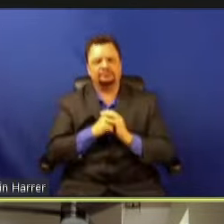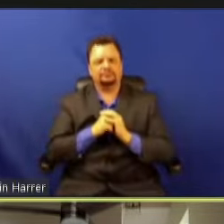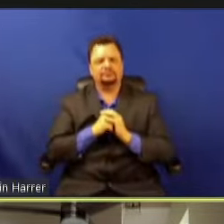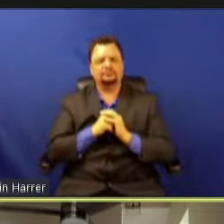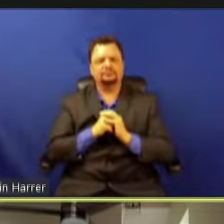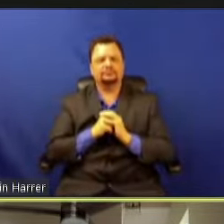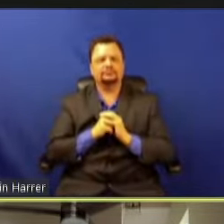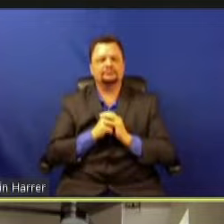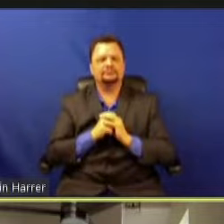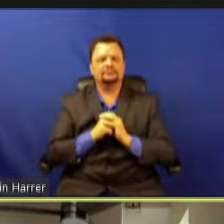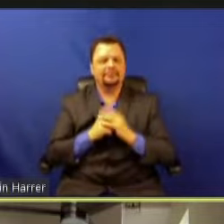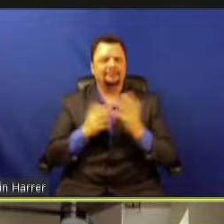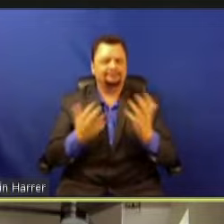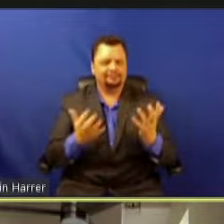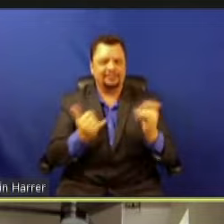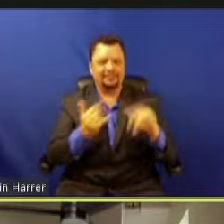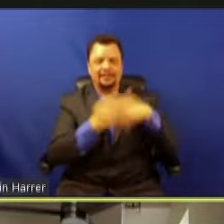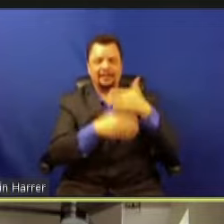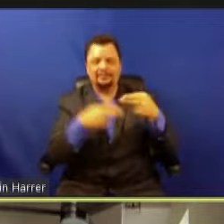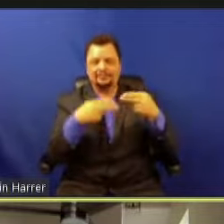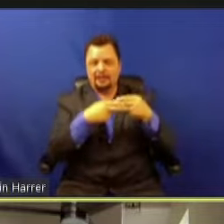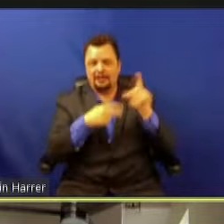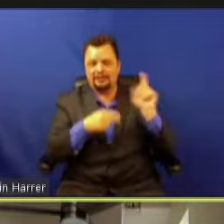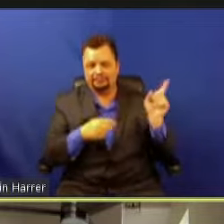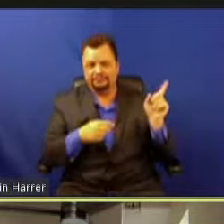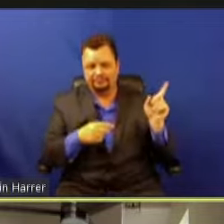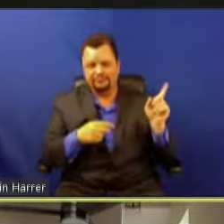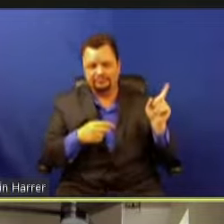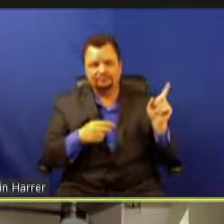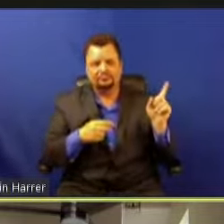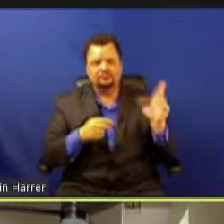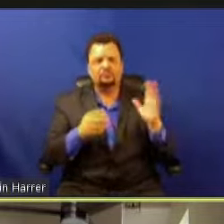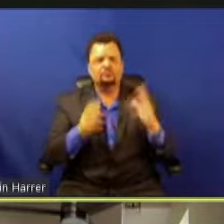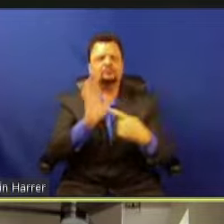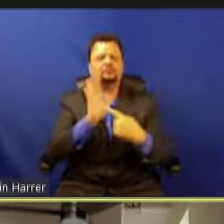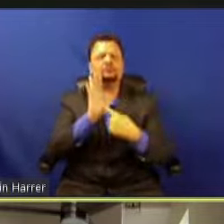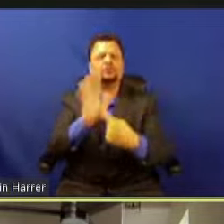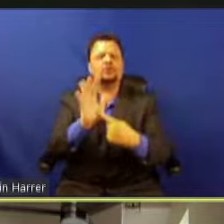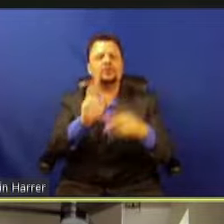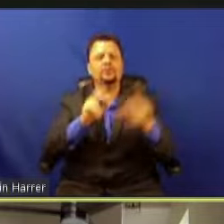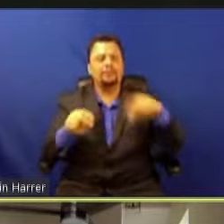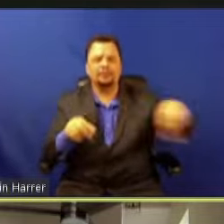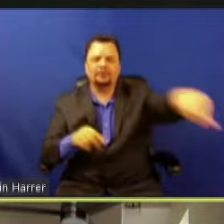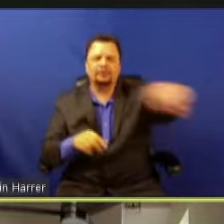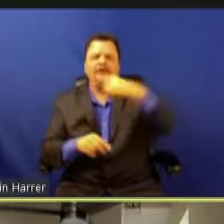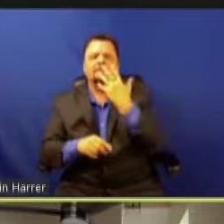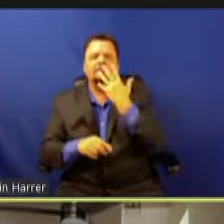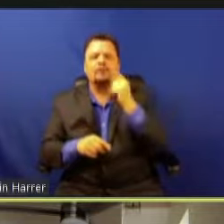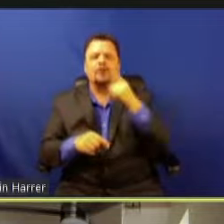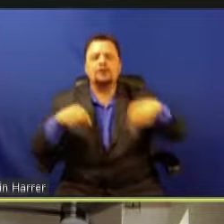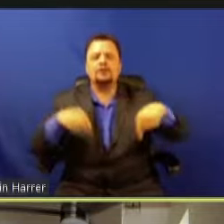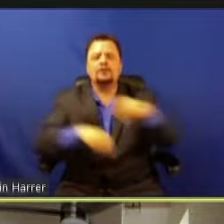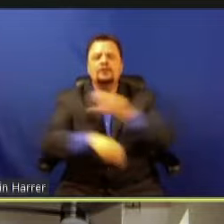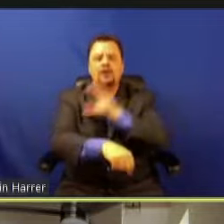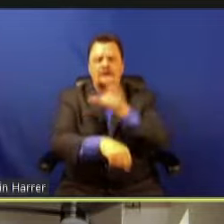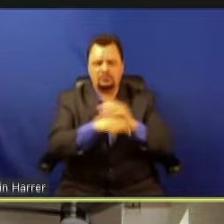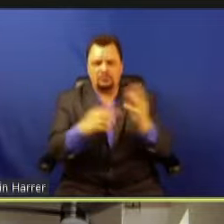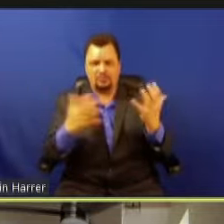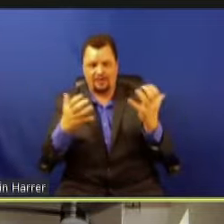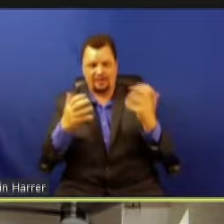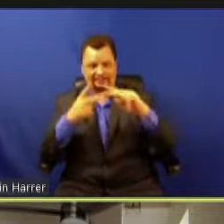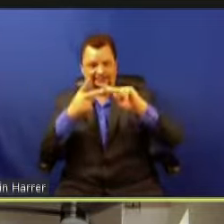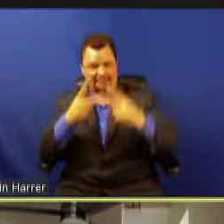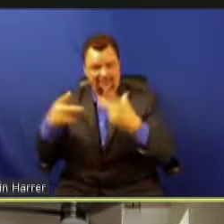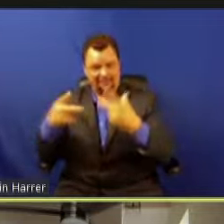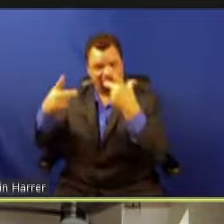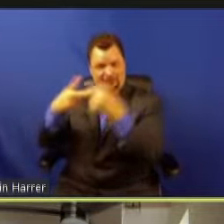This chart shows for those Coloradans who received a second dose of the vaccine, and would be